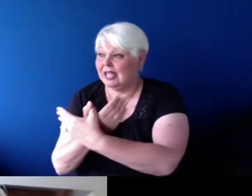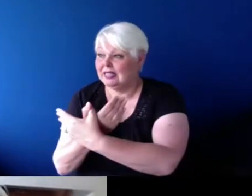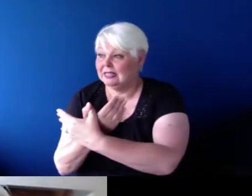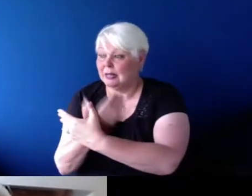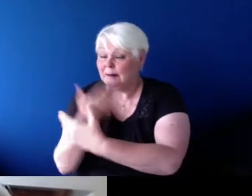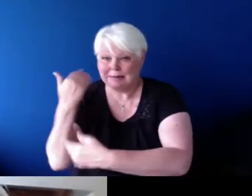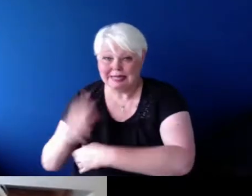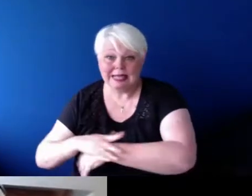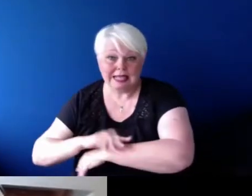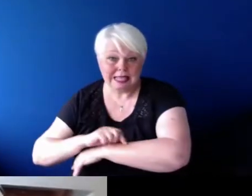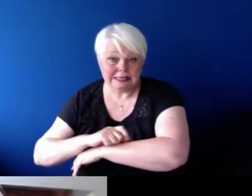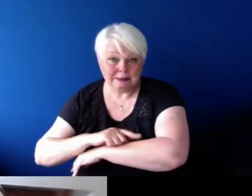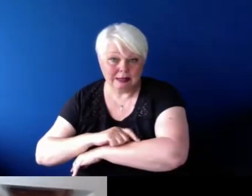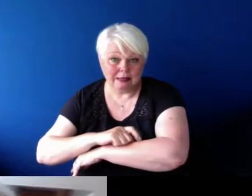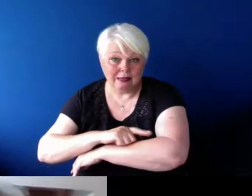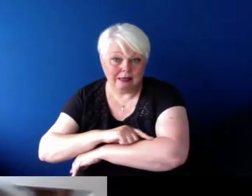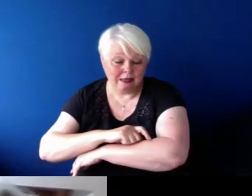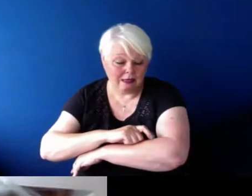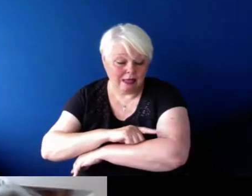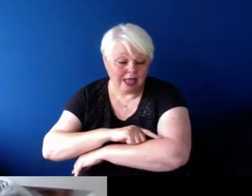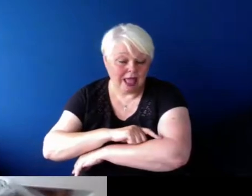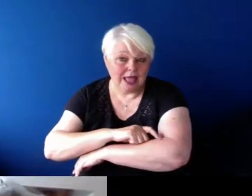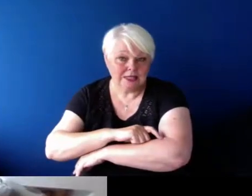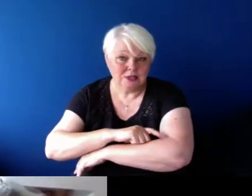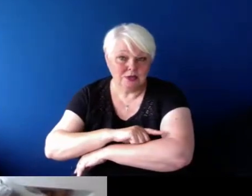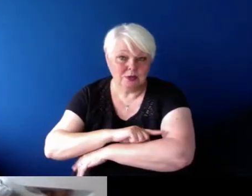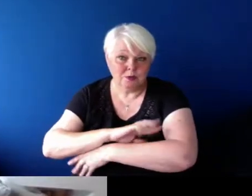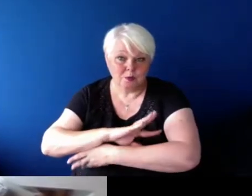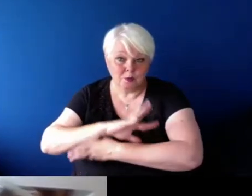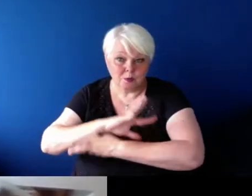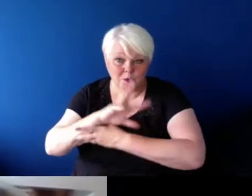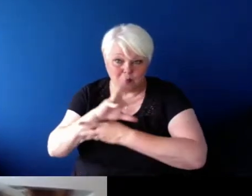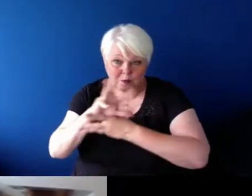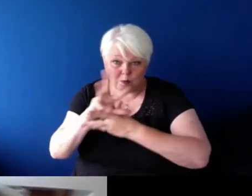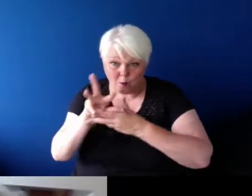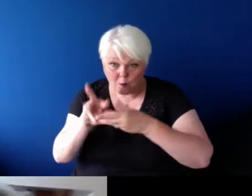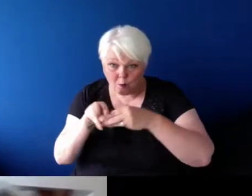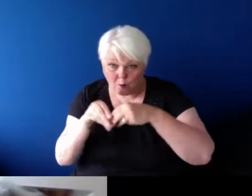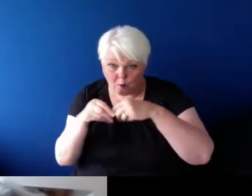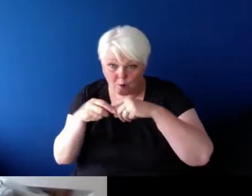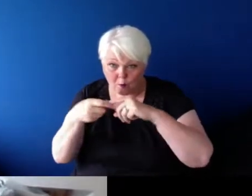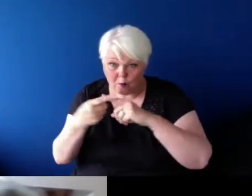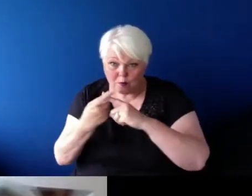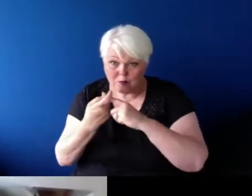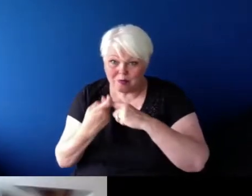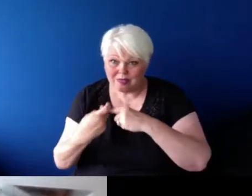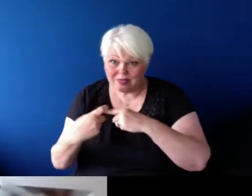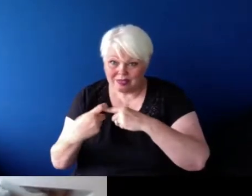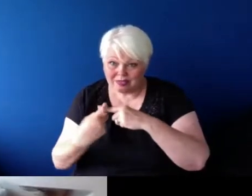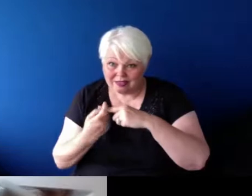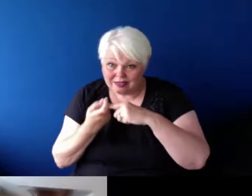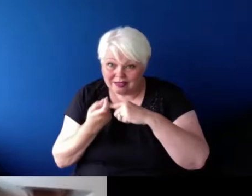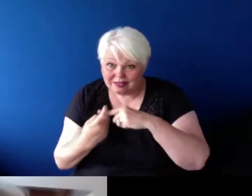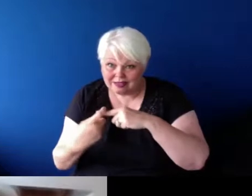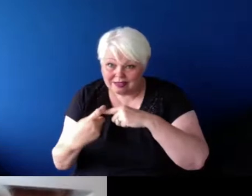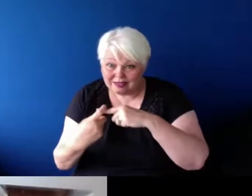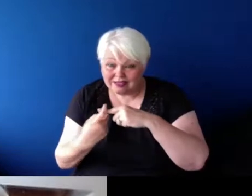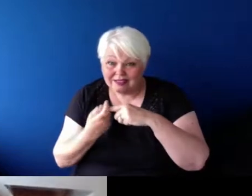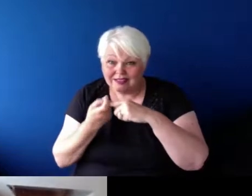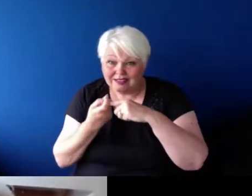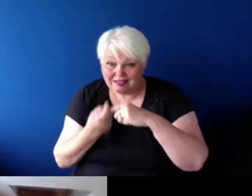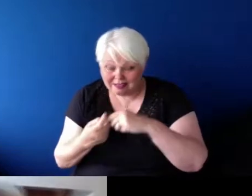A caterpillar has to kind of reduce itself to its DNA and to a juice, really, just completely disintegrate